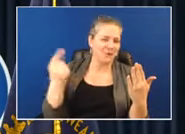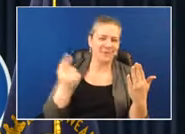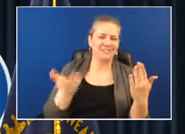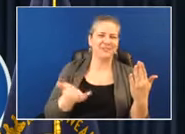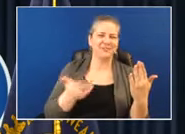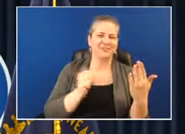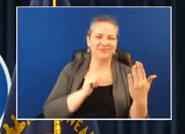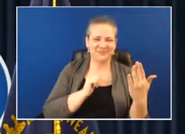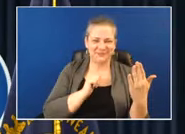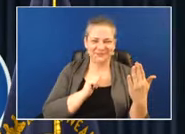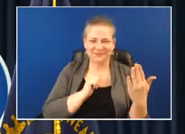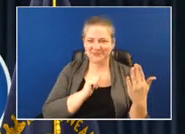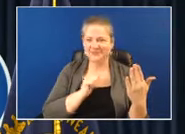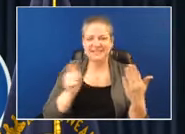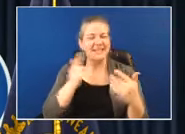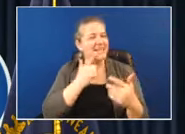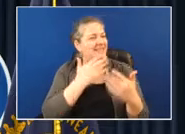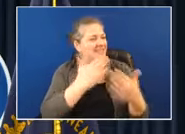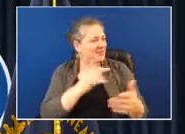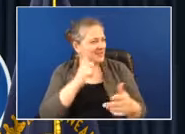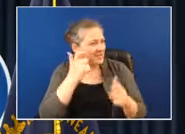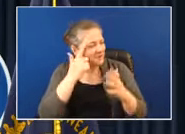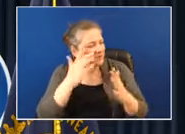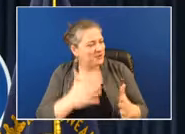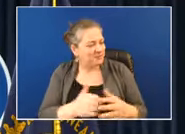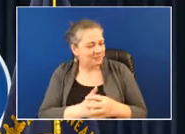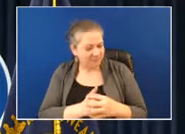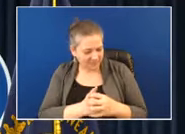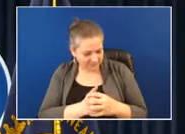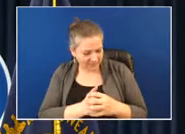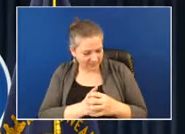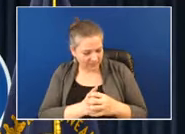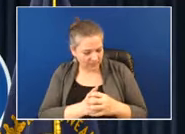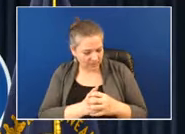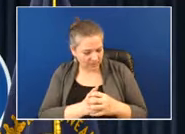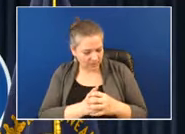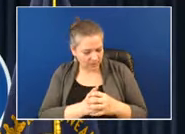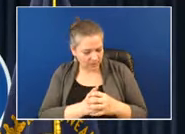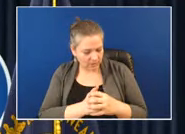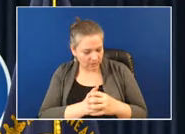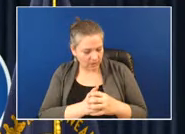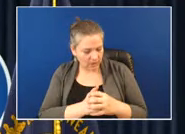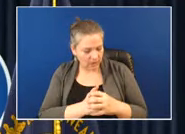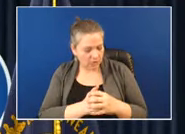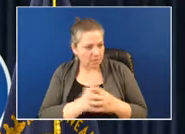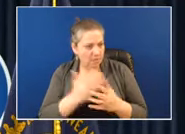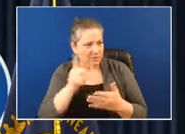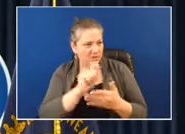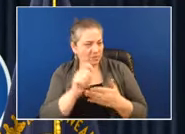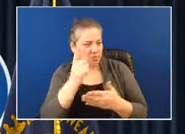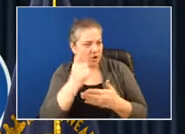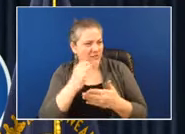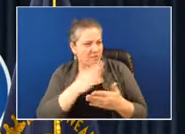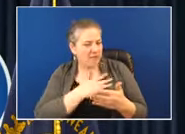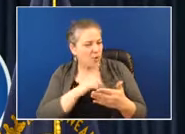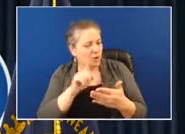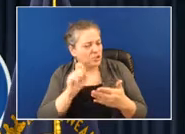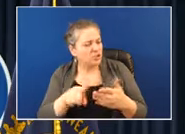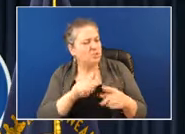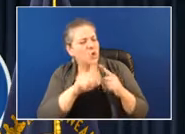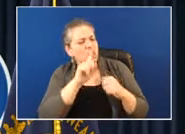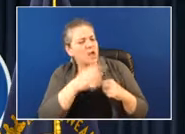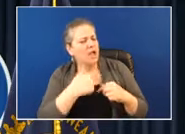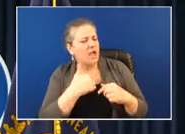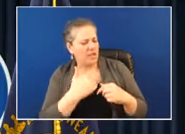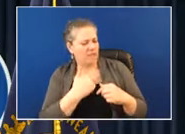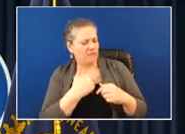Governor. In fact, you enabled me to scratch off one of my questions about one of the bills. But there are two hanging out there